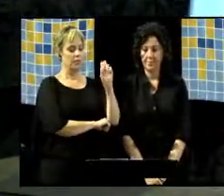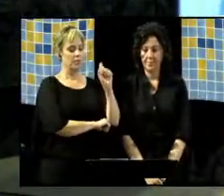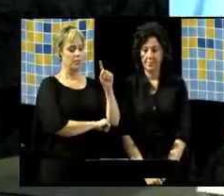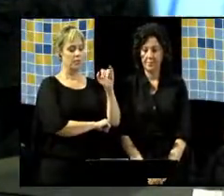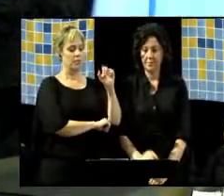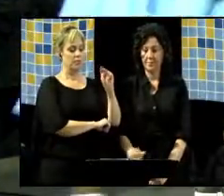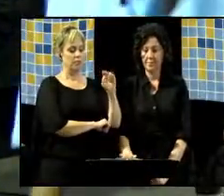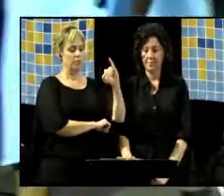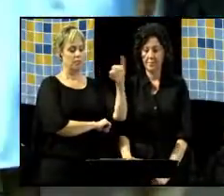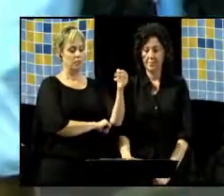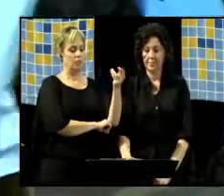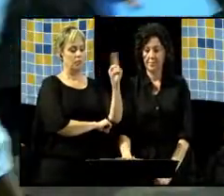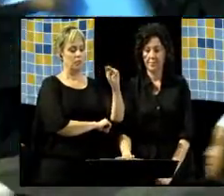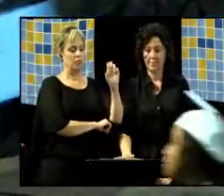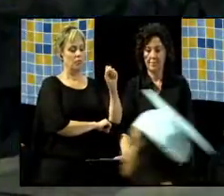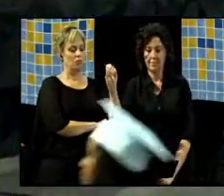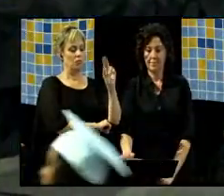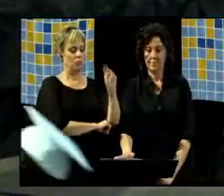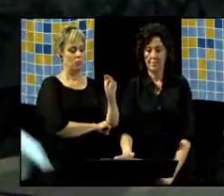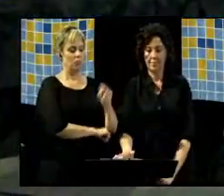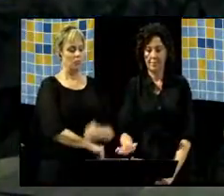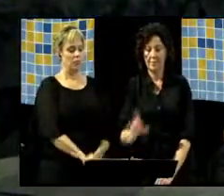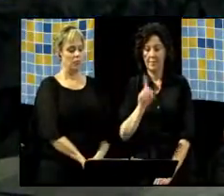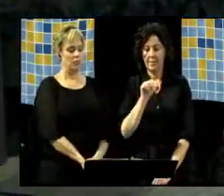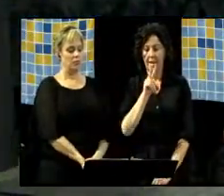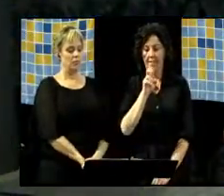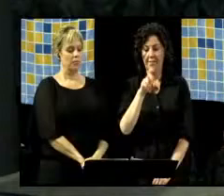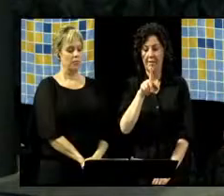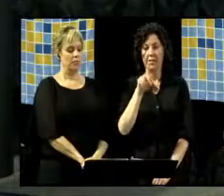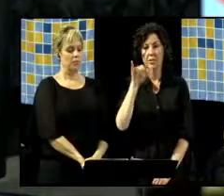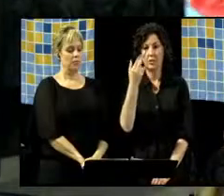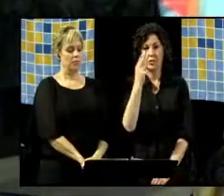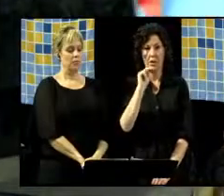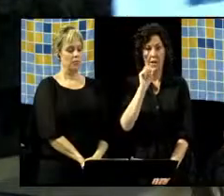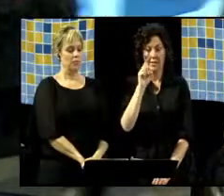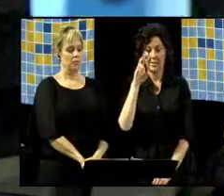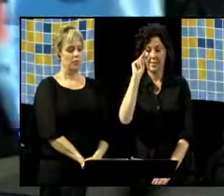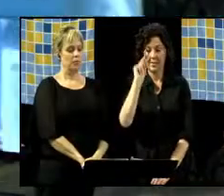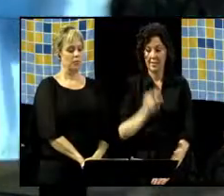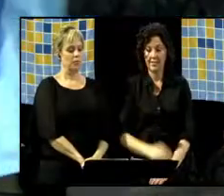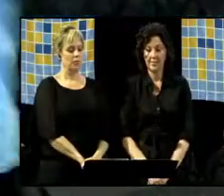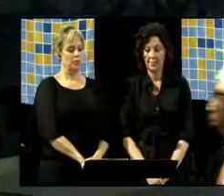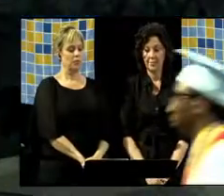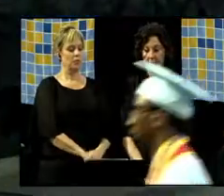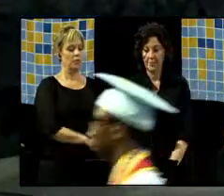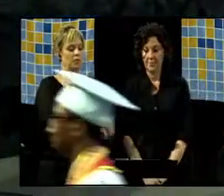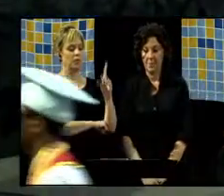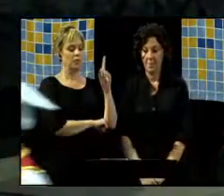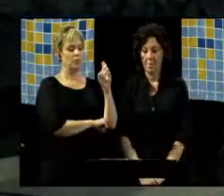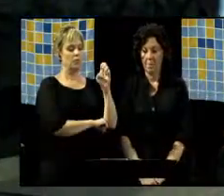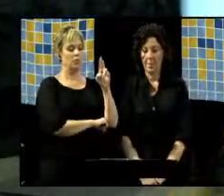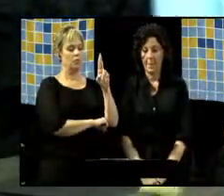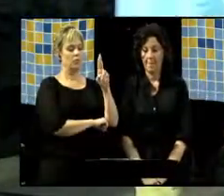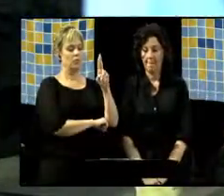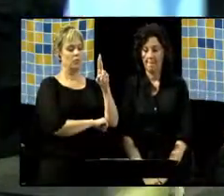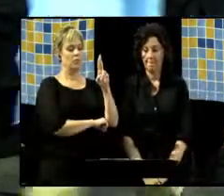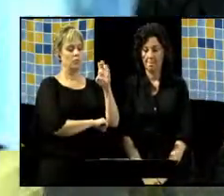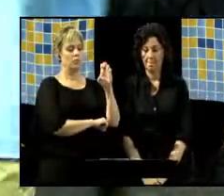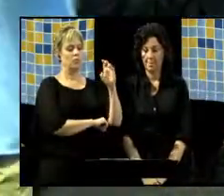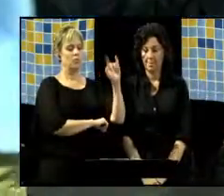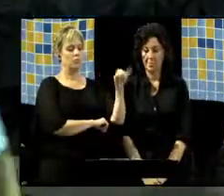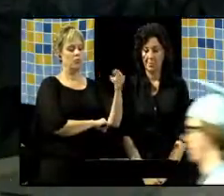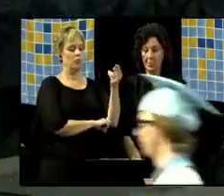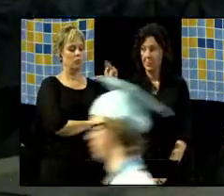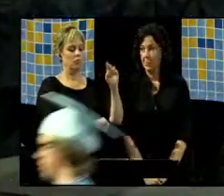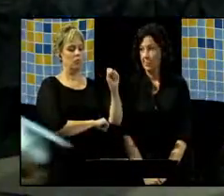Austin Dave Johnson. David Jeremiah Johnson. Desiree Elise